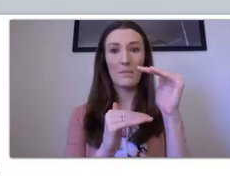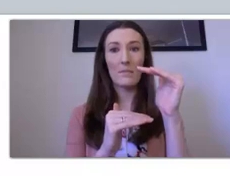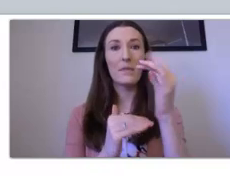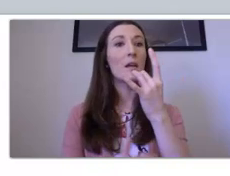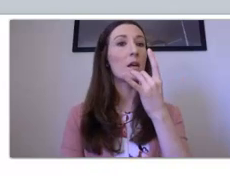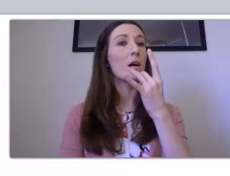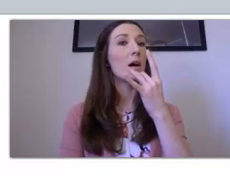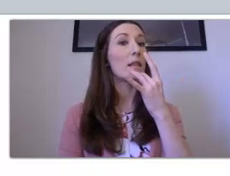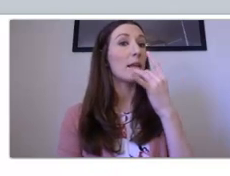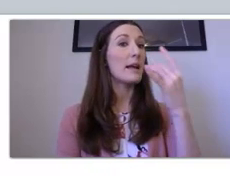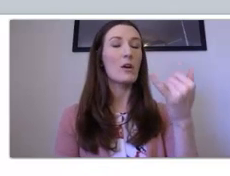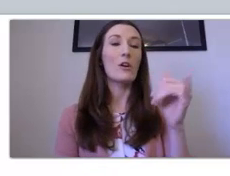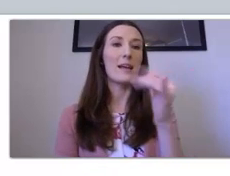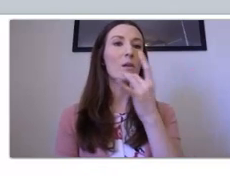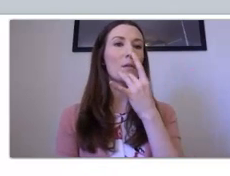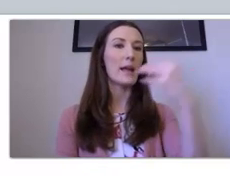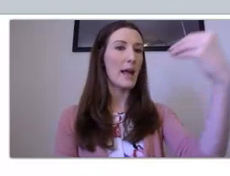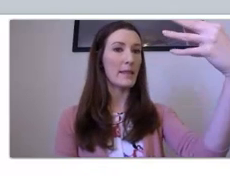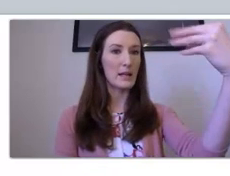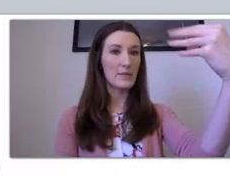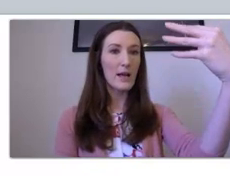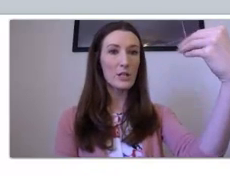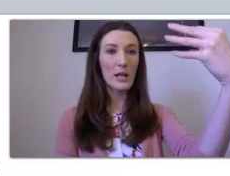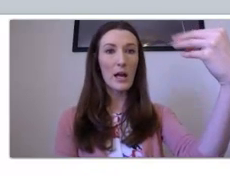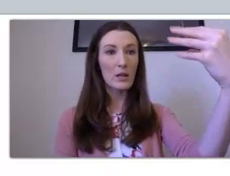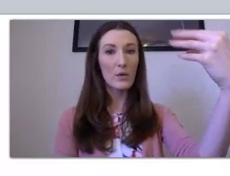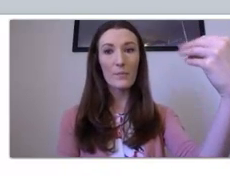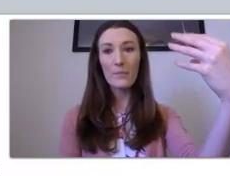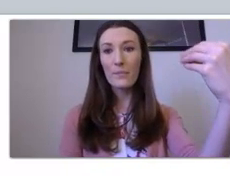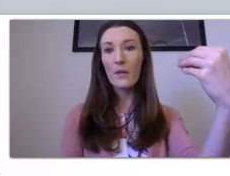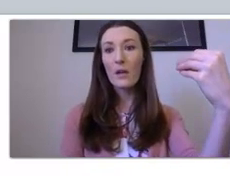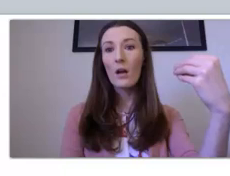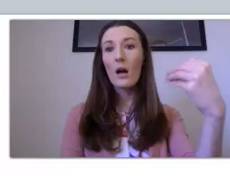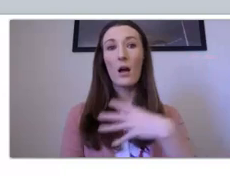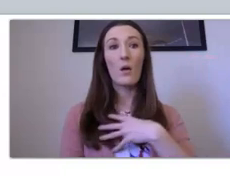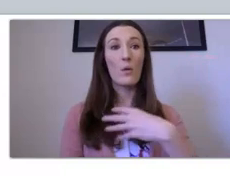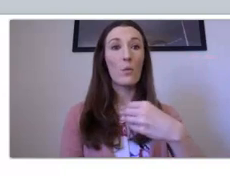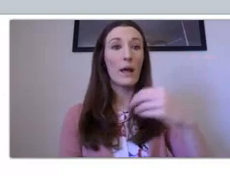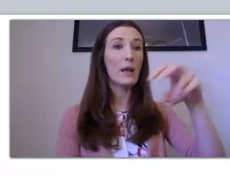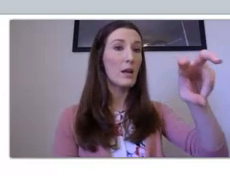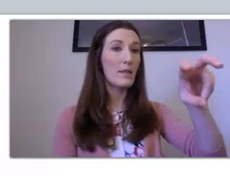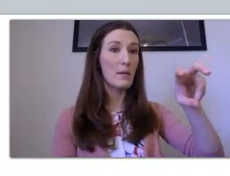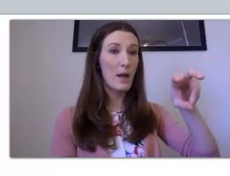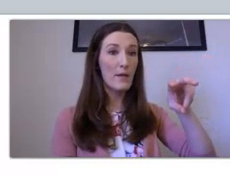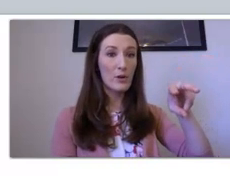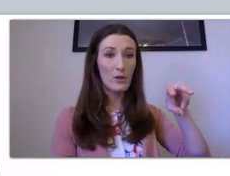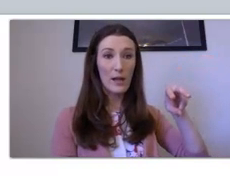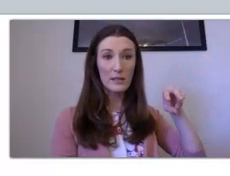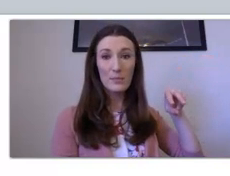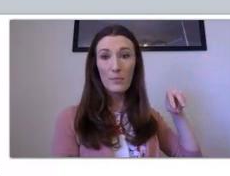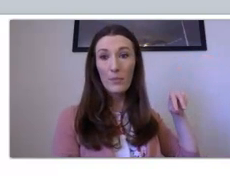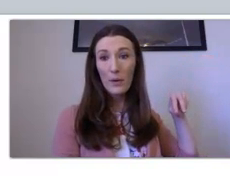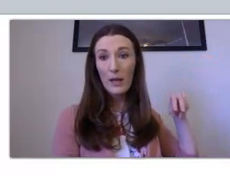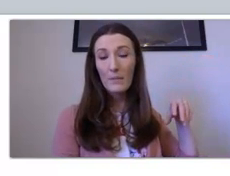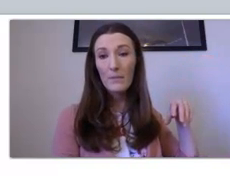limit, light or yellow light, and then it's flashing at you, white, and then have your